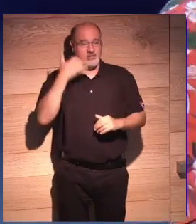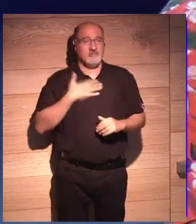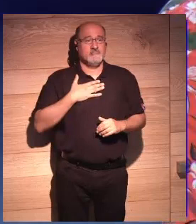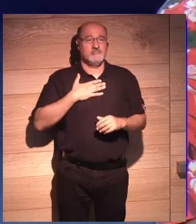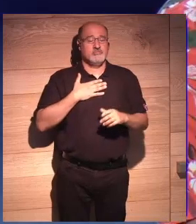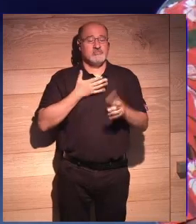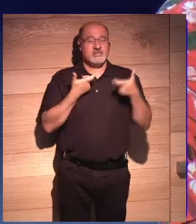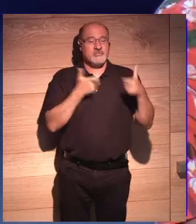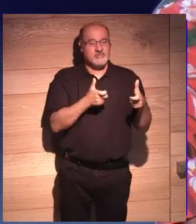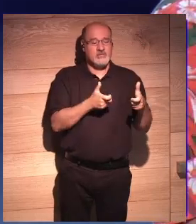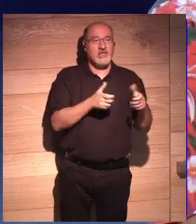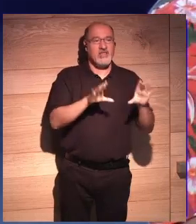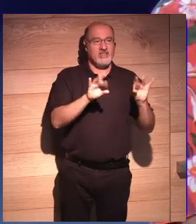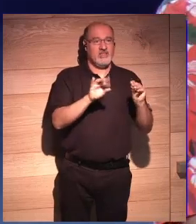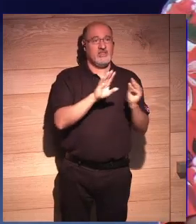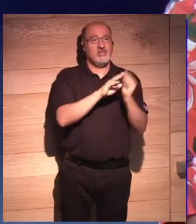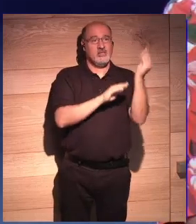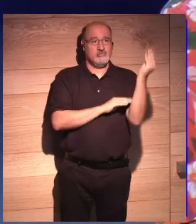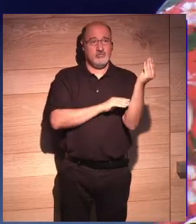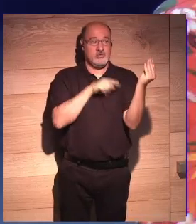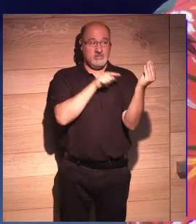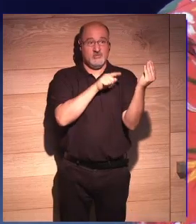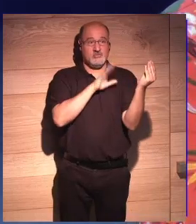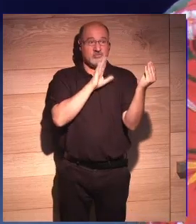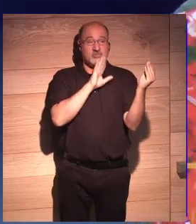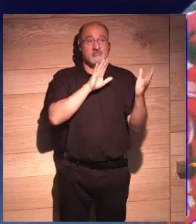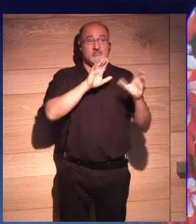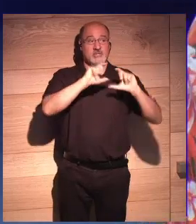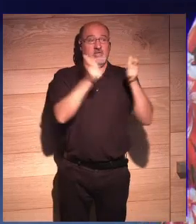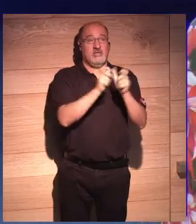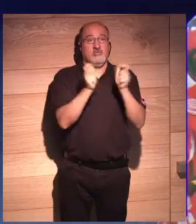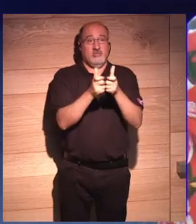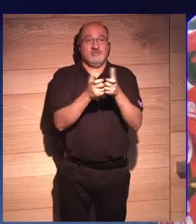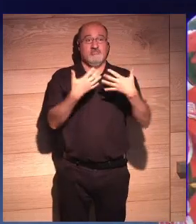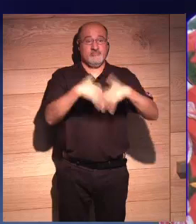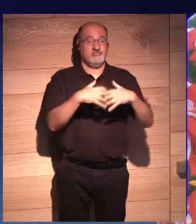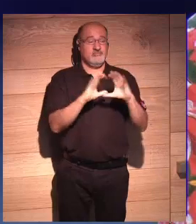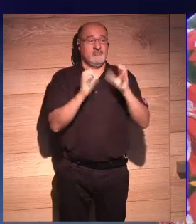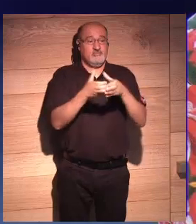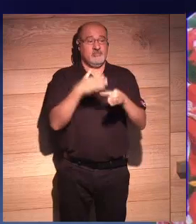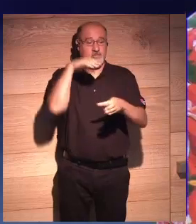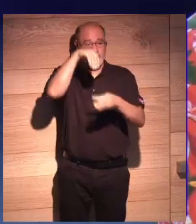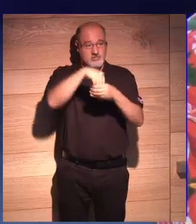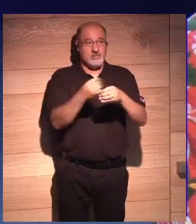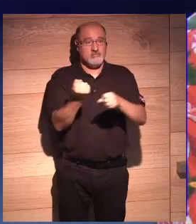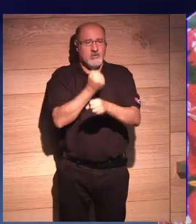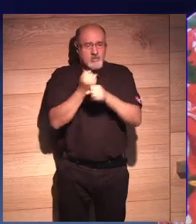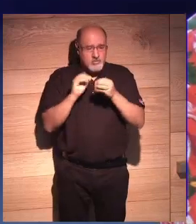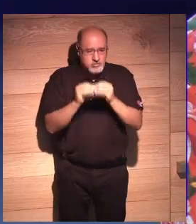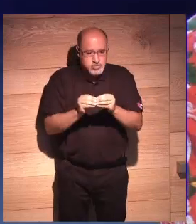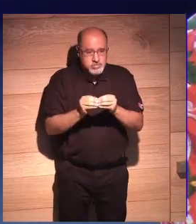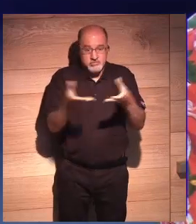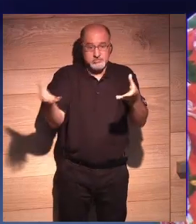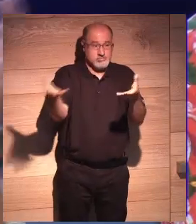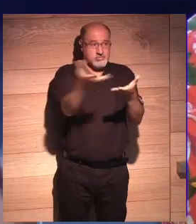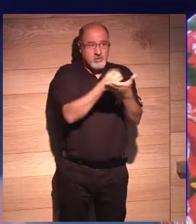part of Telefónica, and I work at the device area. So this is a little bit weird, but basically what we do